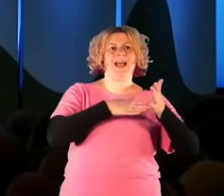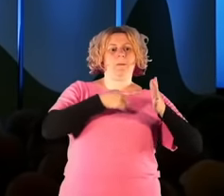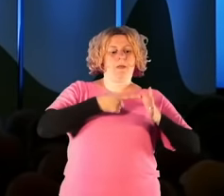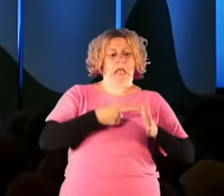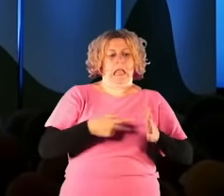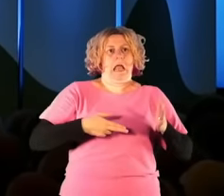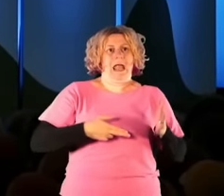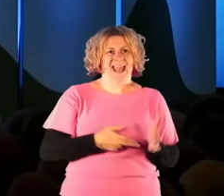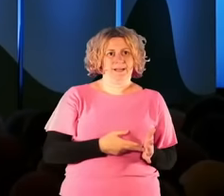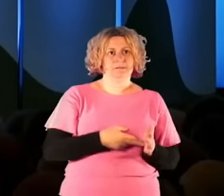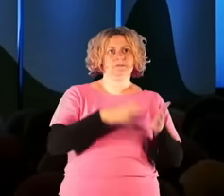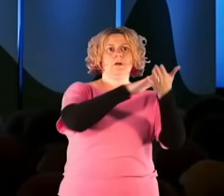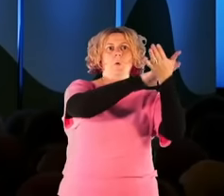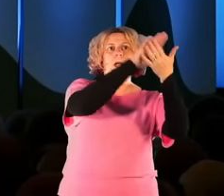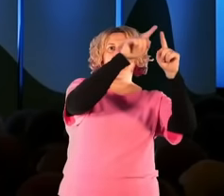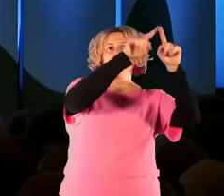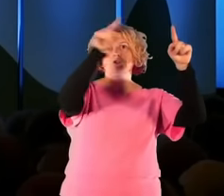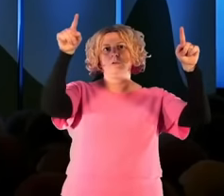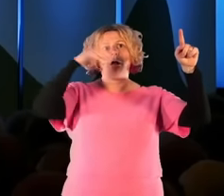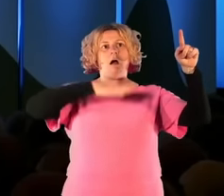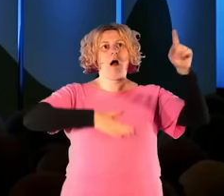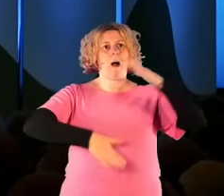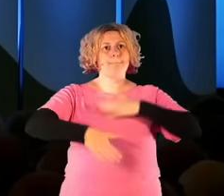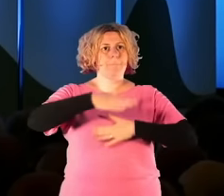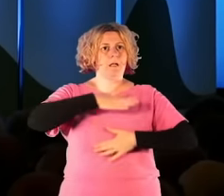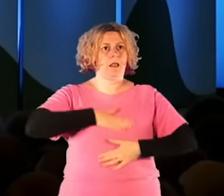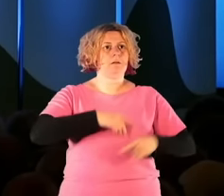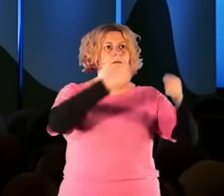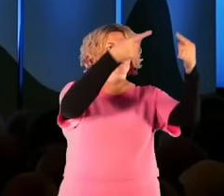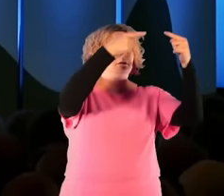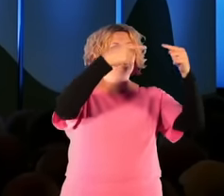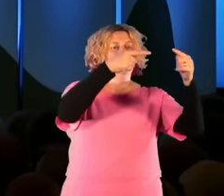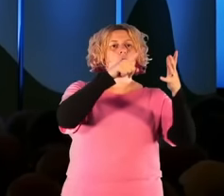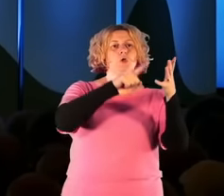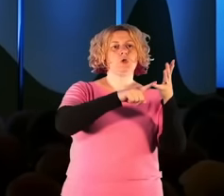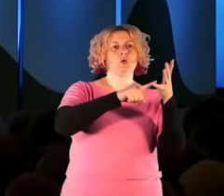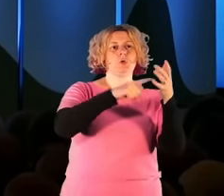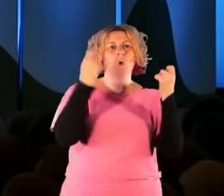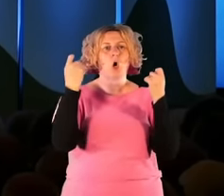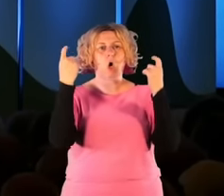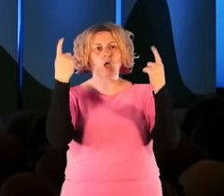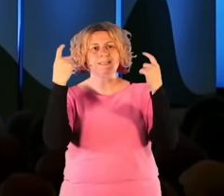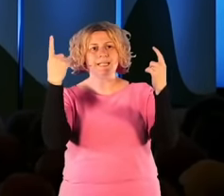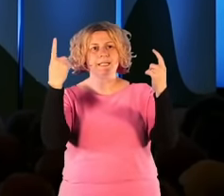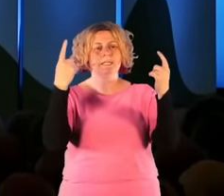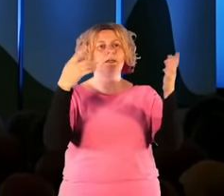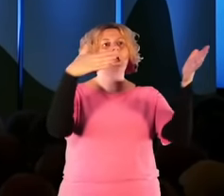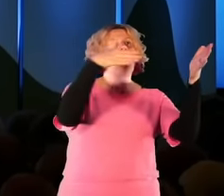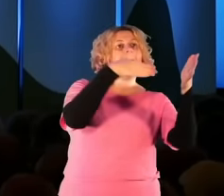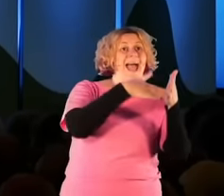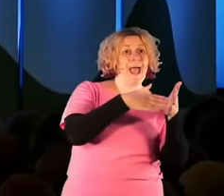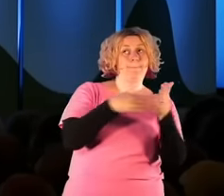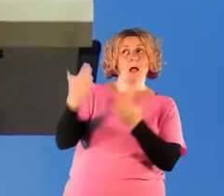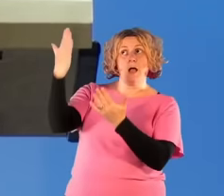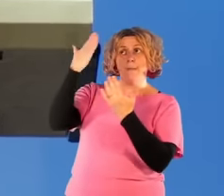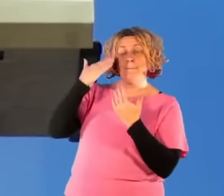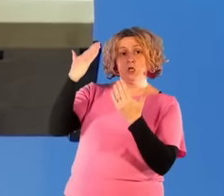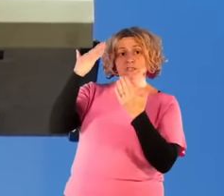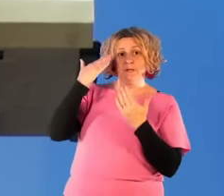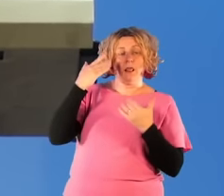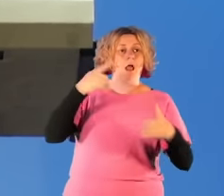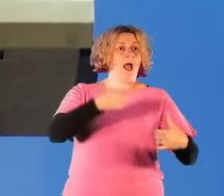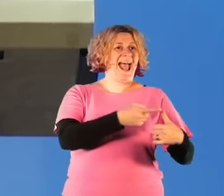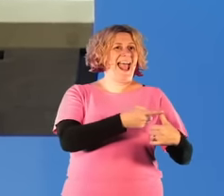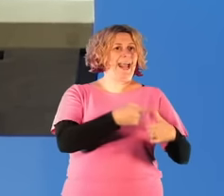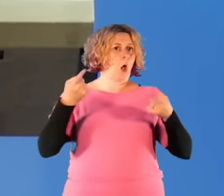humble, understanding, merciful, authoritative, and near.